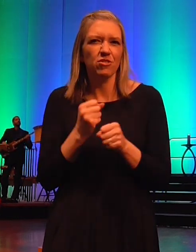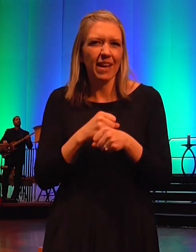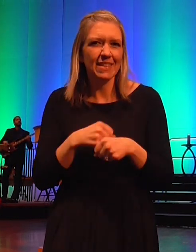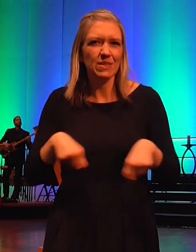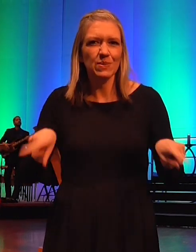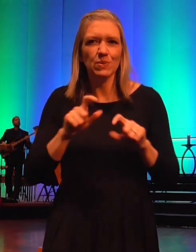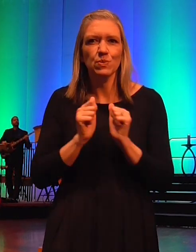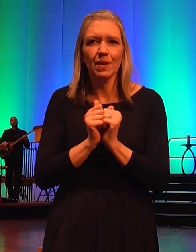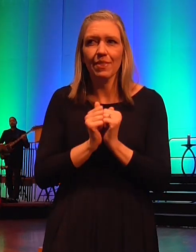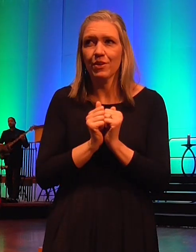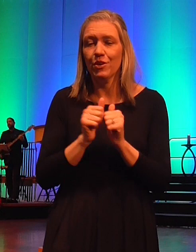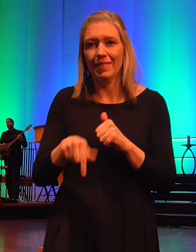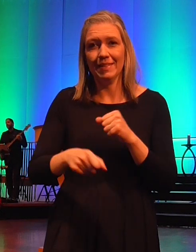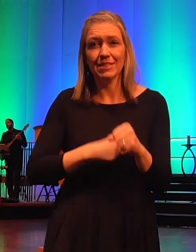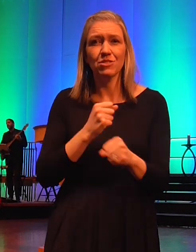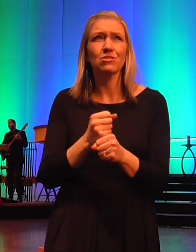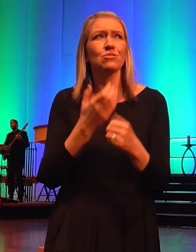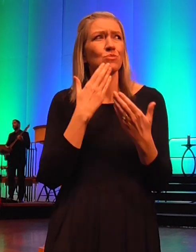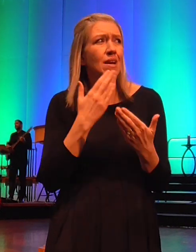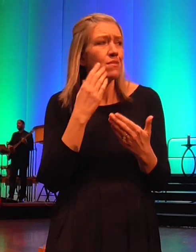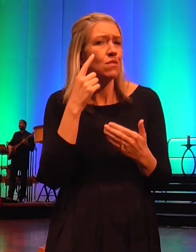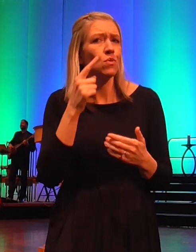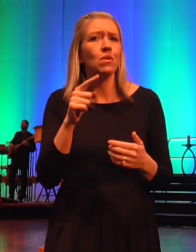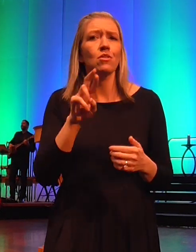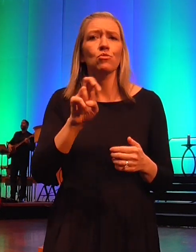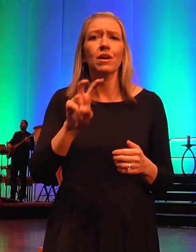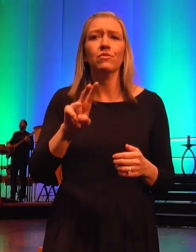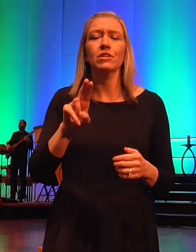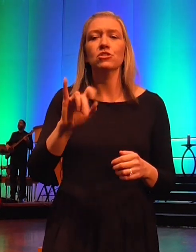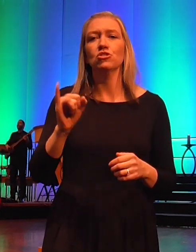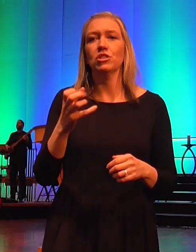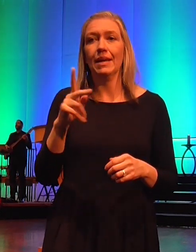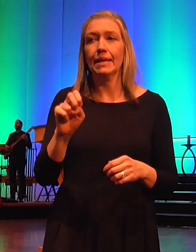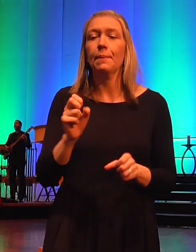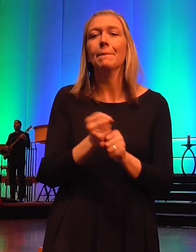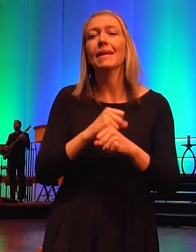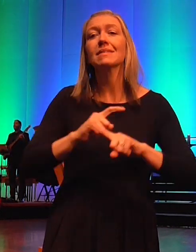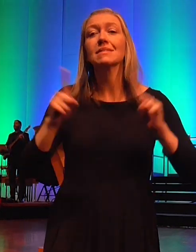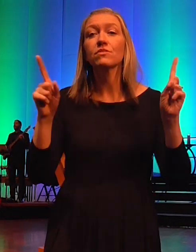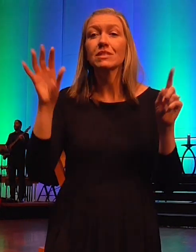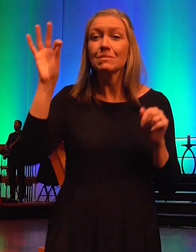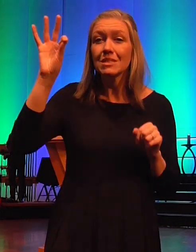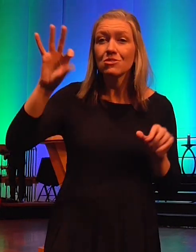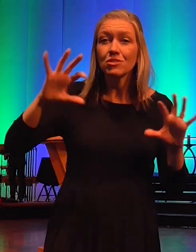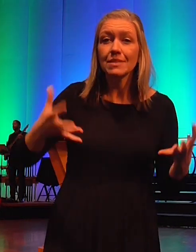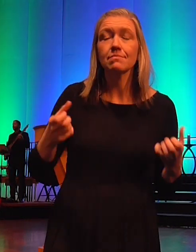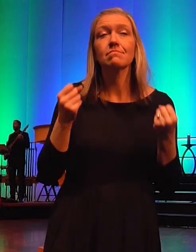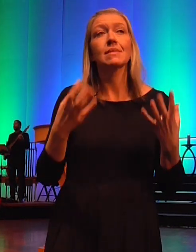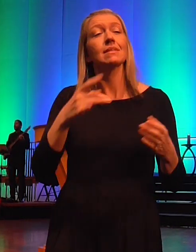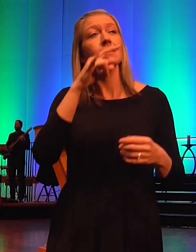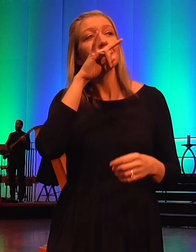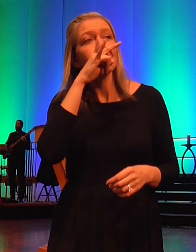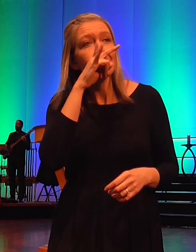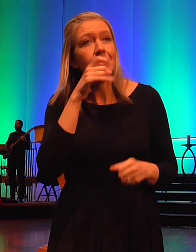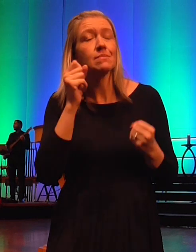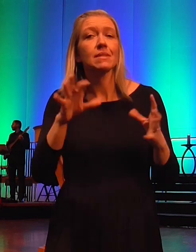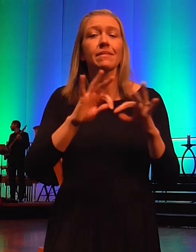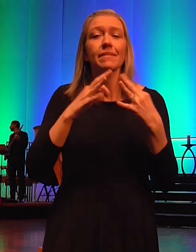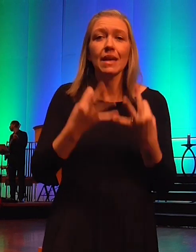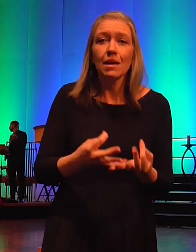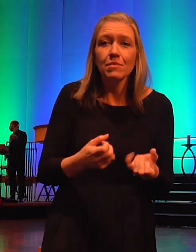grateful to Reverend Jackie and our Make a Difference ministry for all of the kids and families that we've helped in our community. I'm so grateful